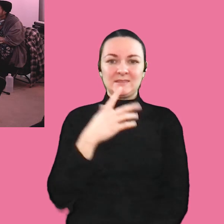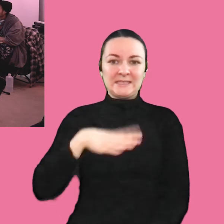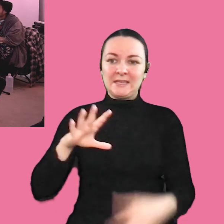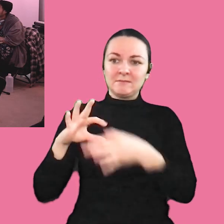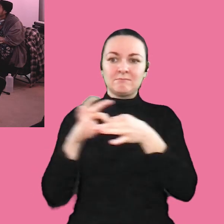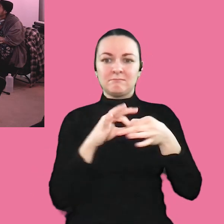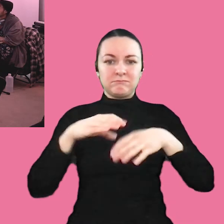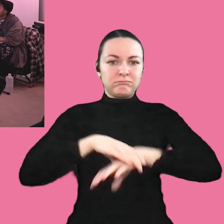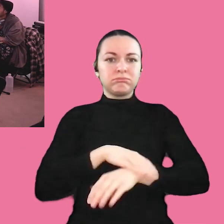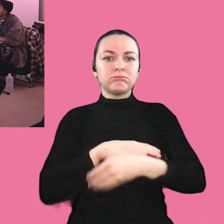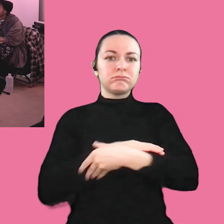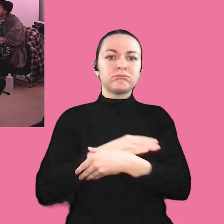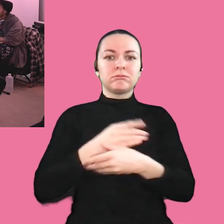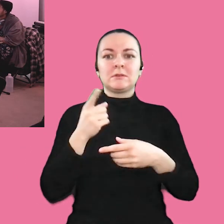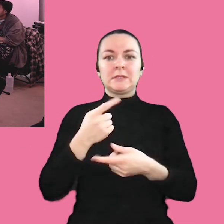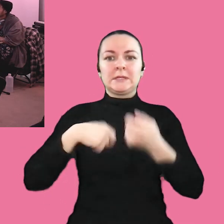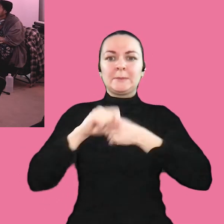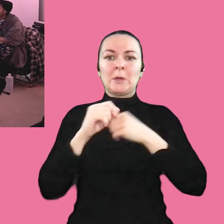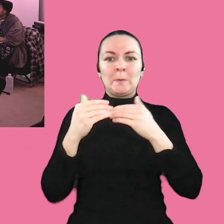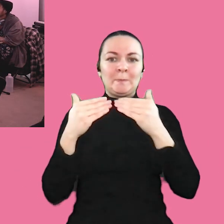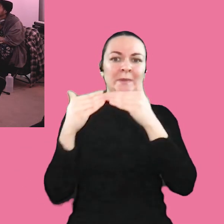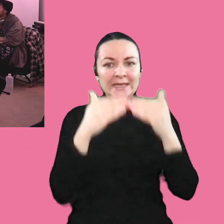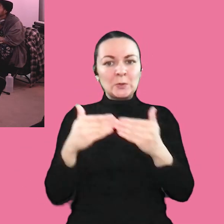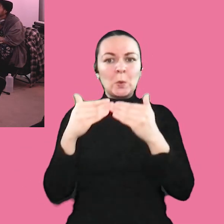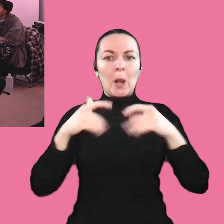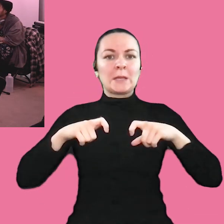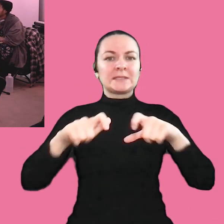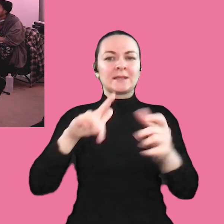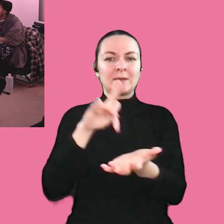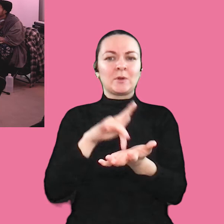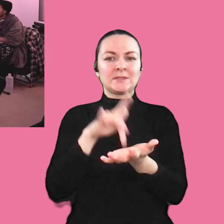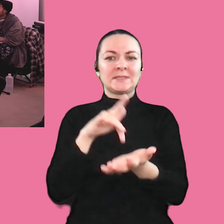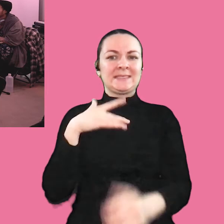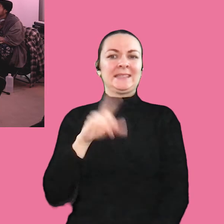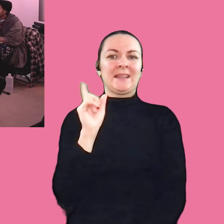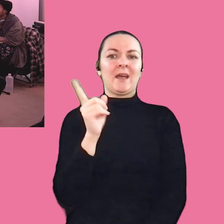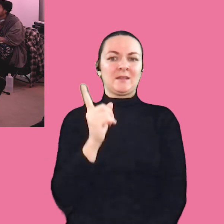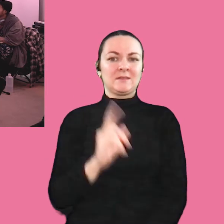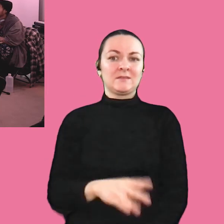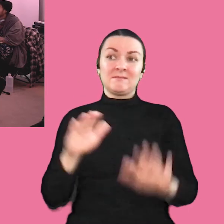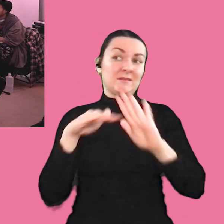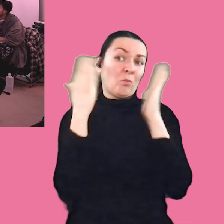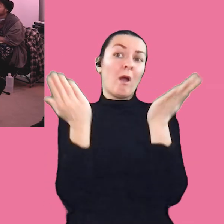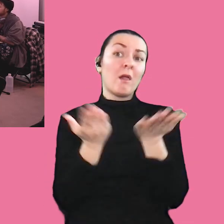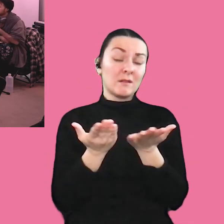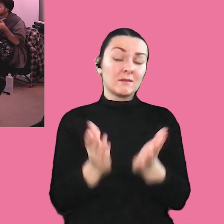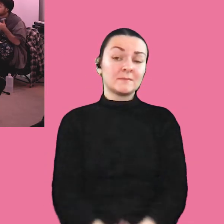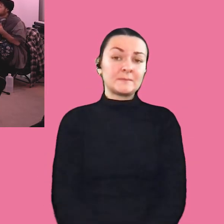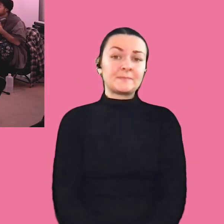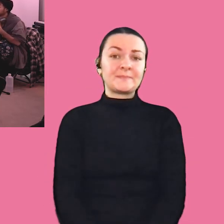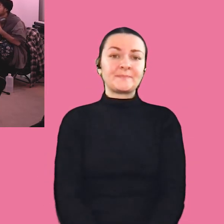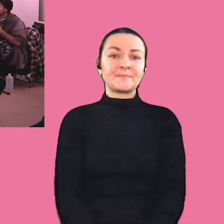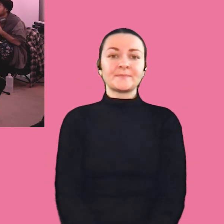work together to build a far more equal and sustainable city and world.